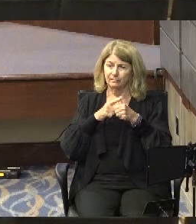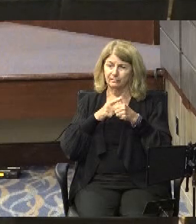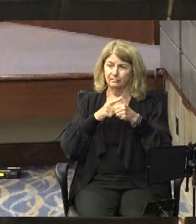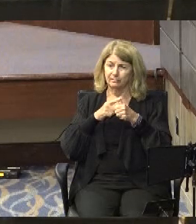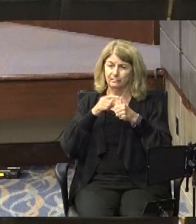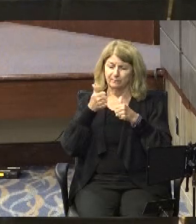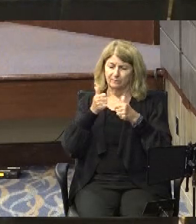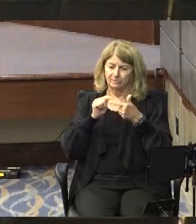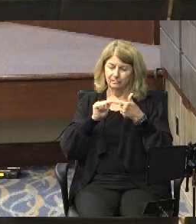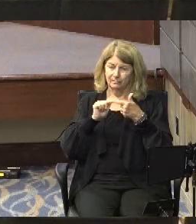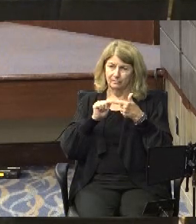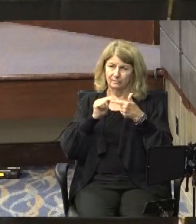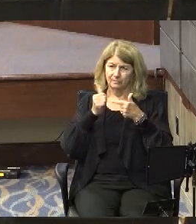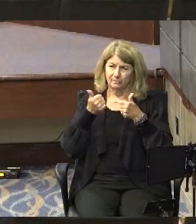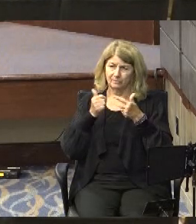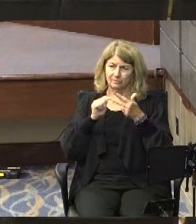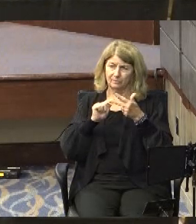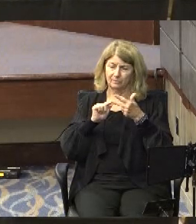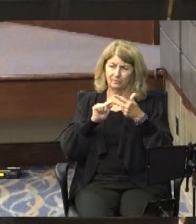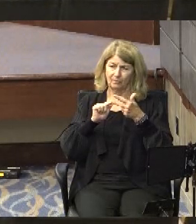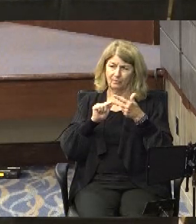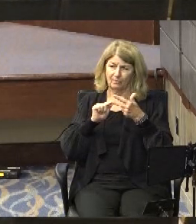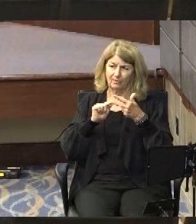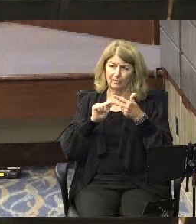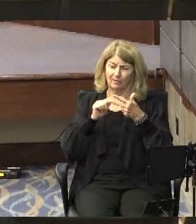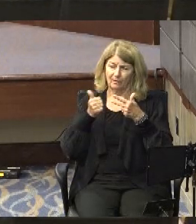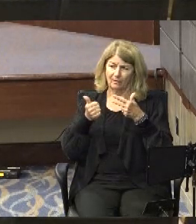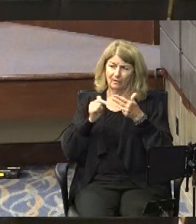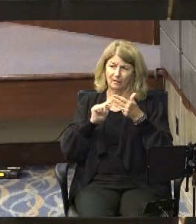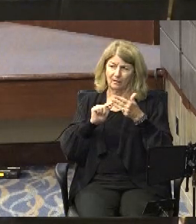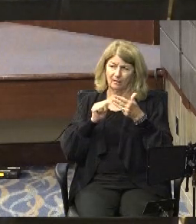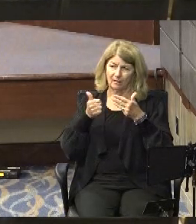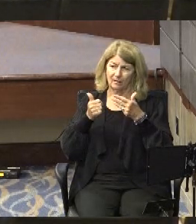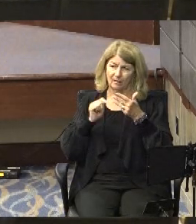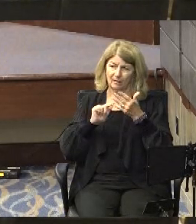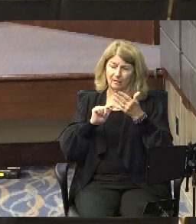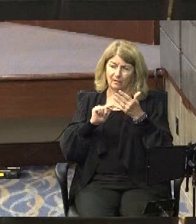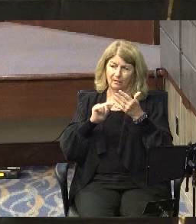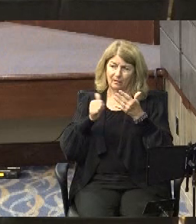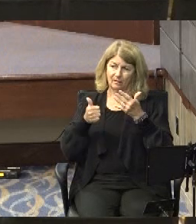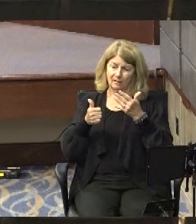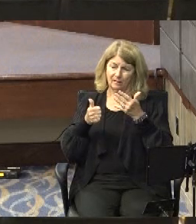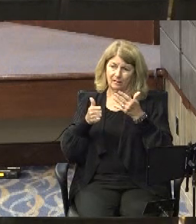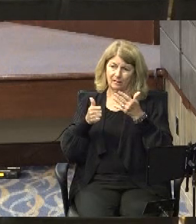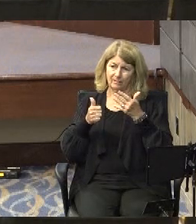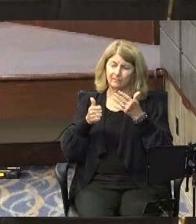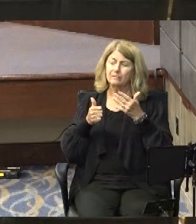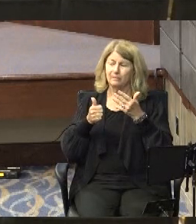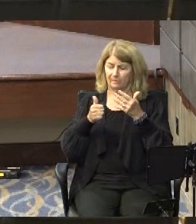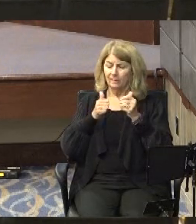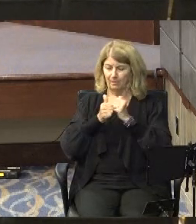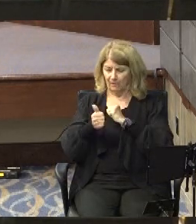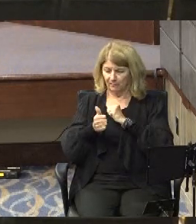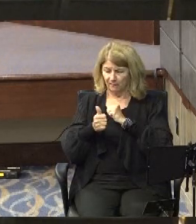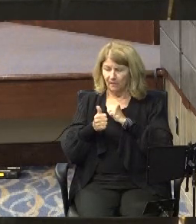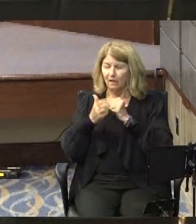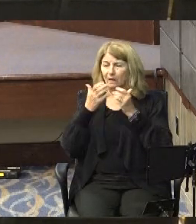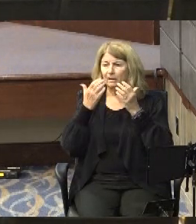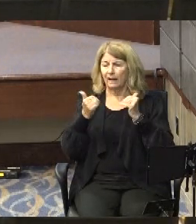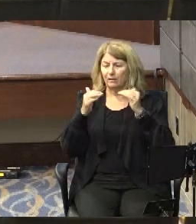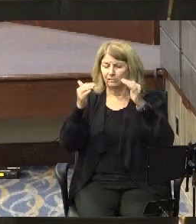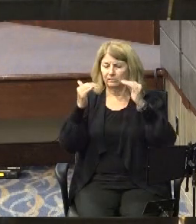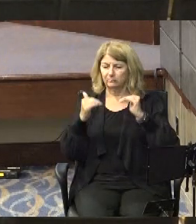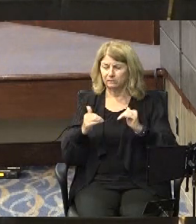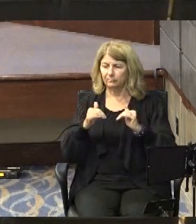Barefield? Yes. Rodriguez? Aye. Horner? Yes. Holmes? Aye. Porterud? Yes. All right, that carries. And now we will move